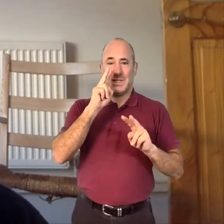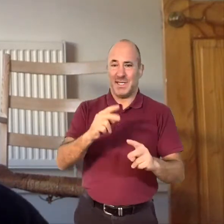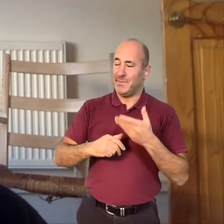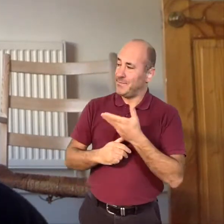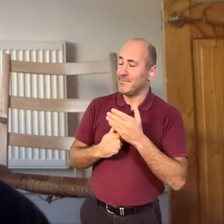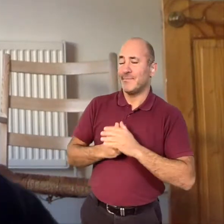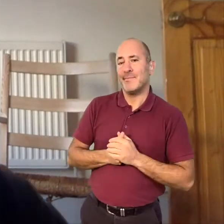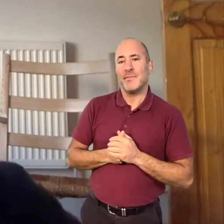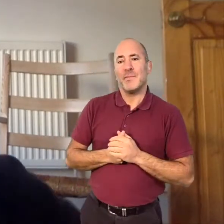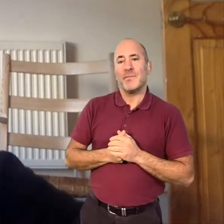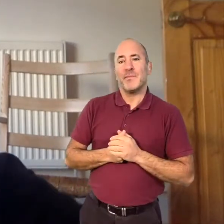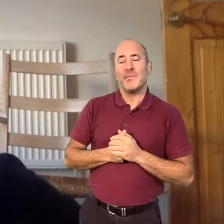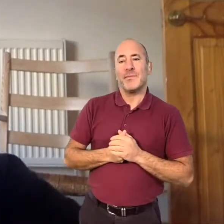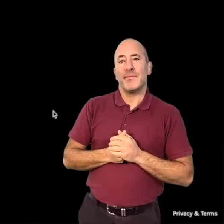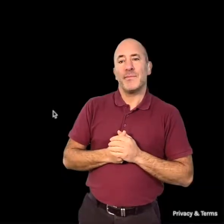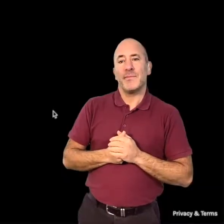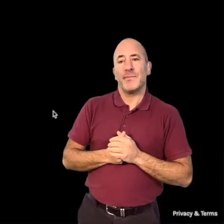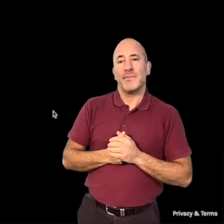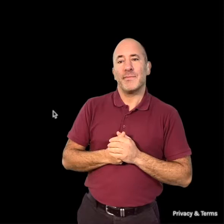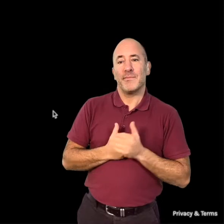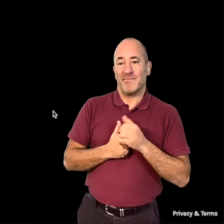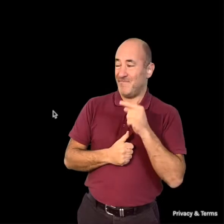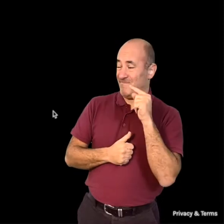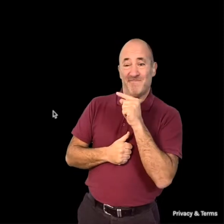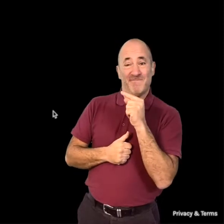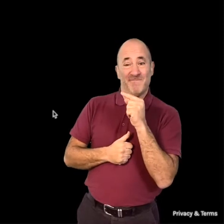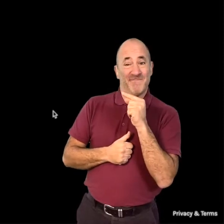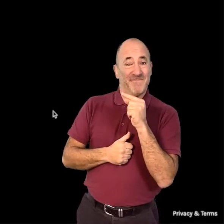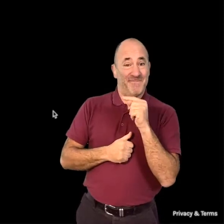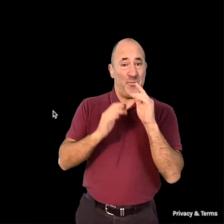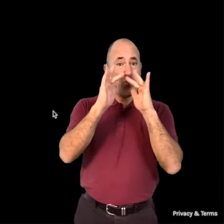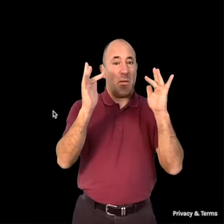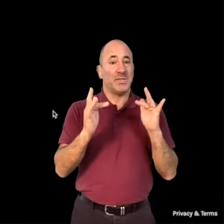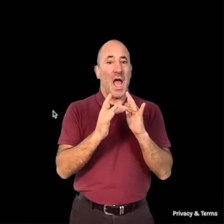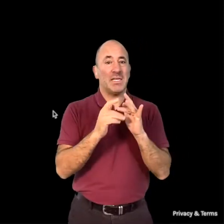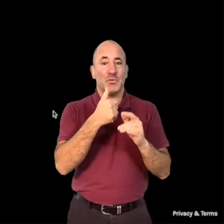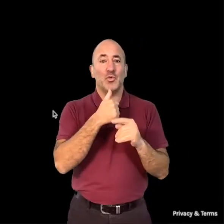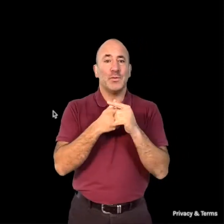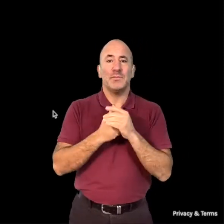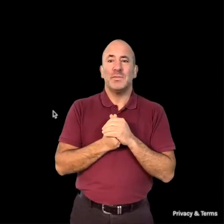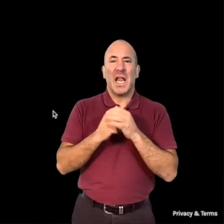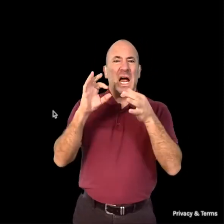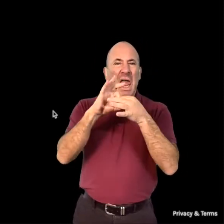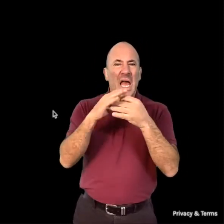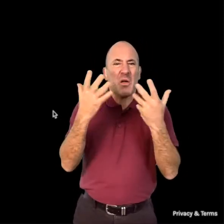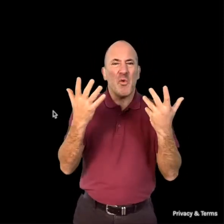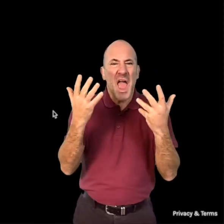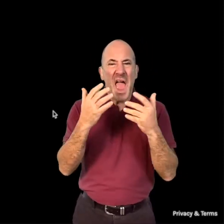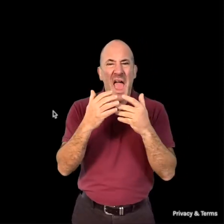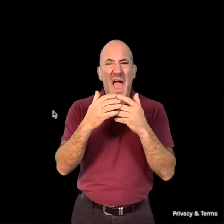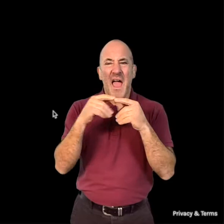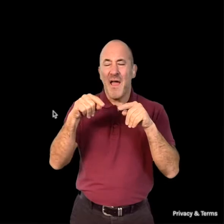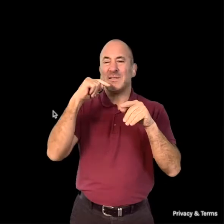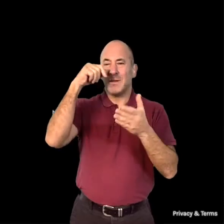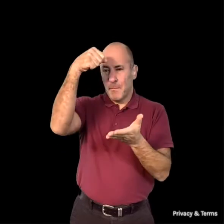to use. Okay, so this is the website we're going to use. The link can be found in the